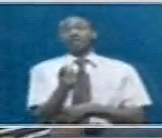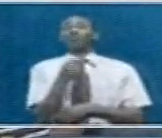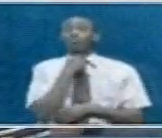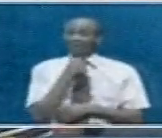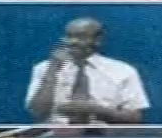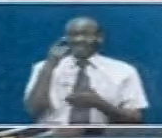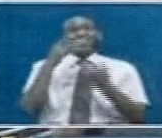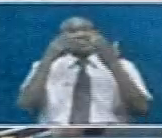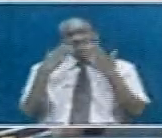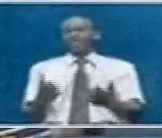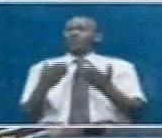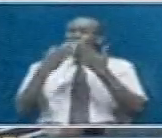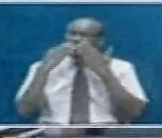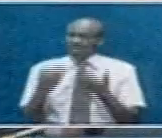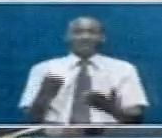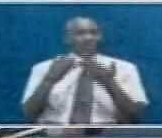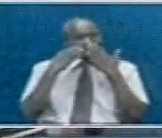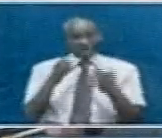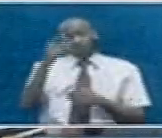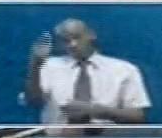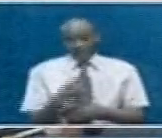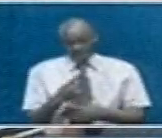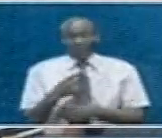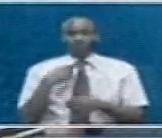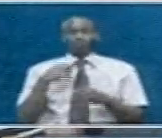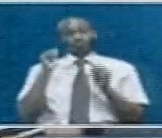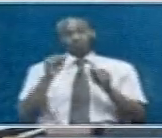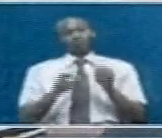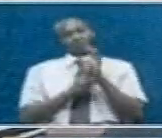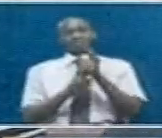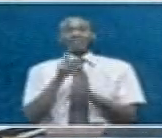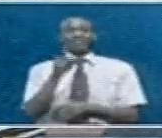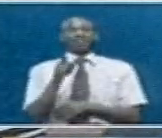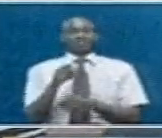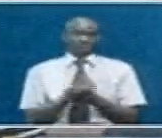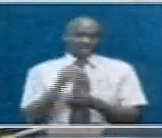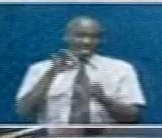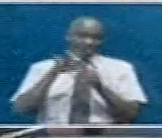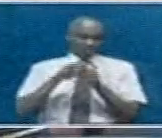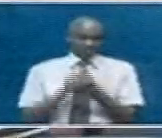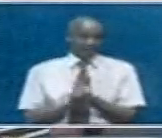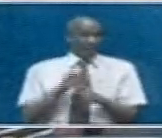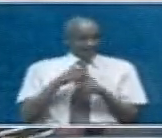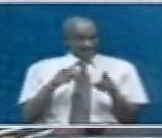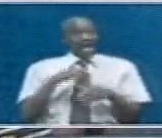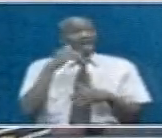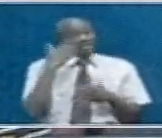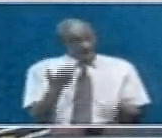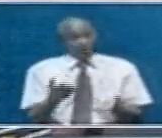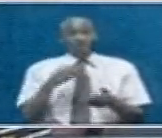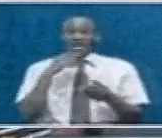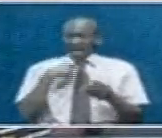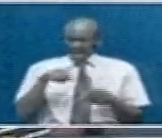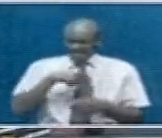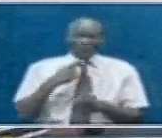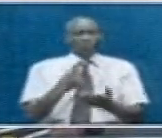want to say thank you for coming out to be our candidates for this senatorial by-election. And after due